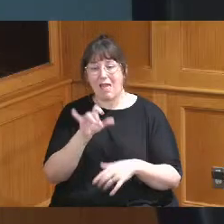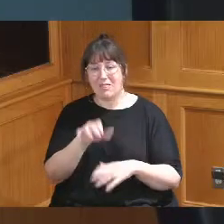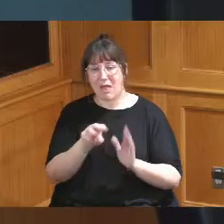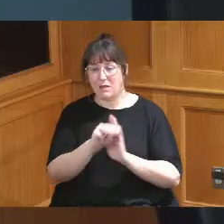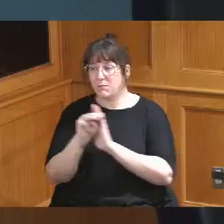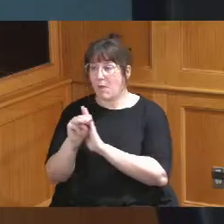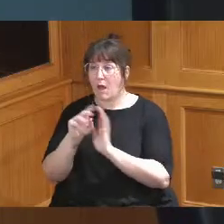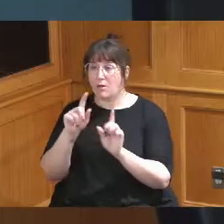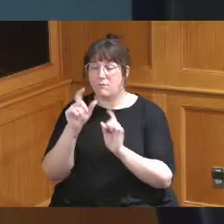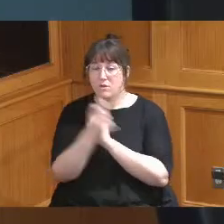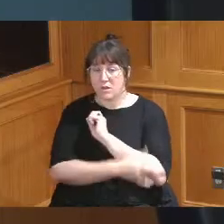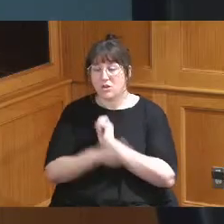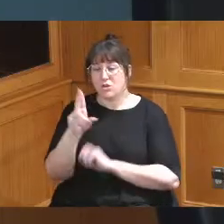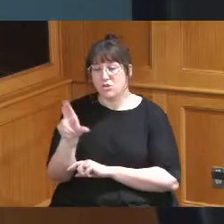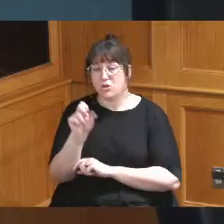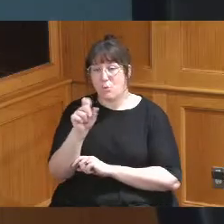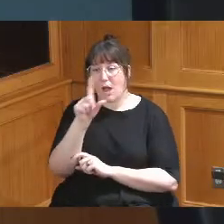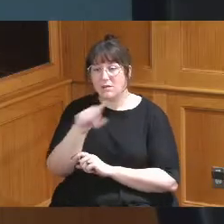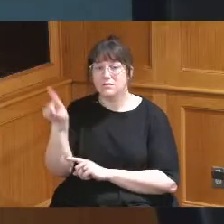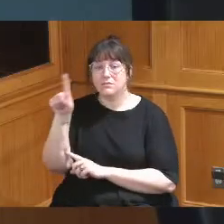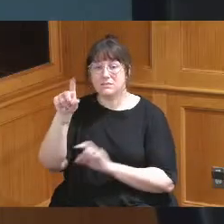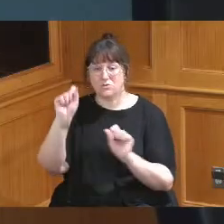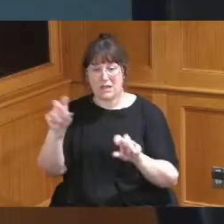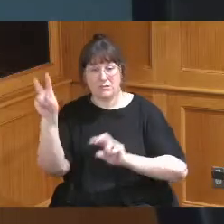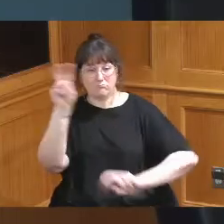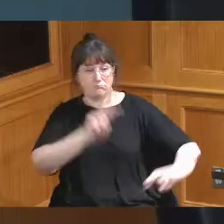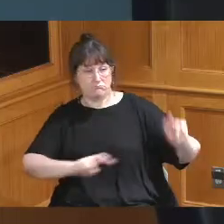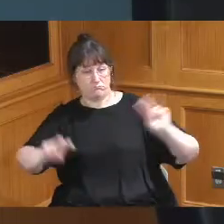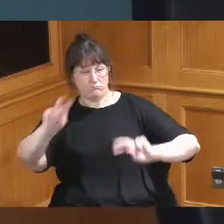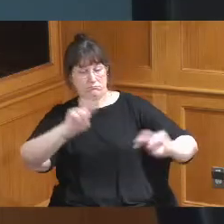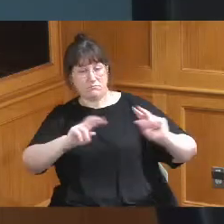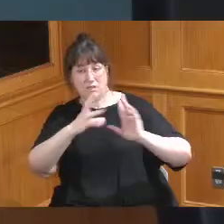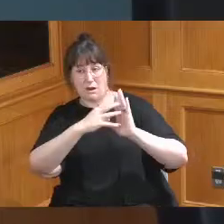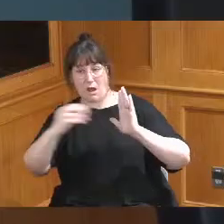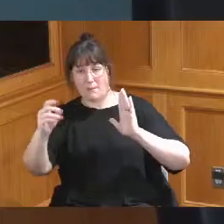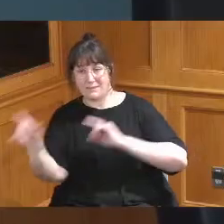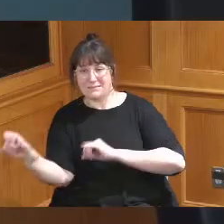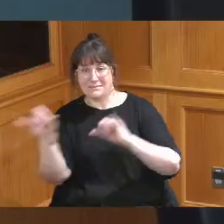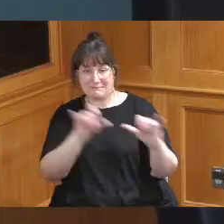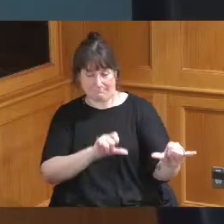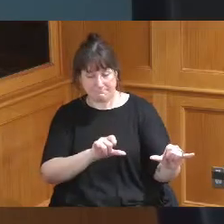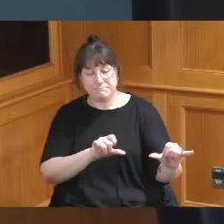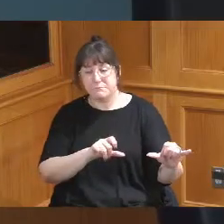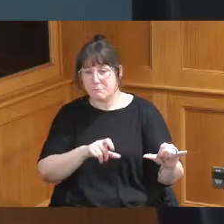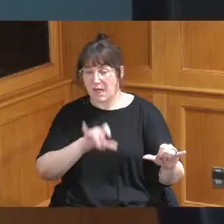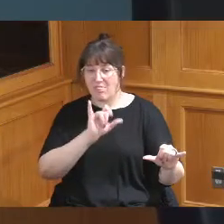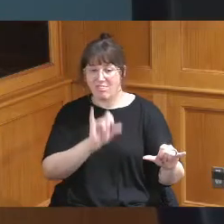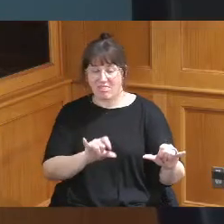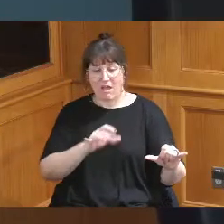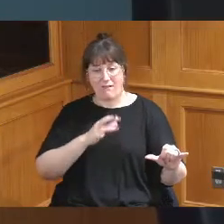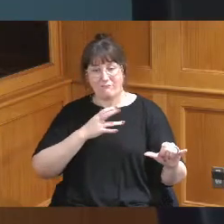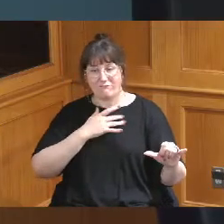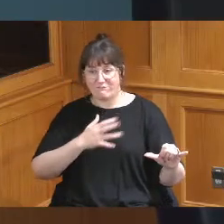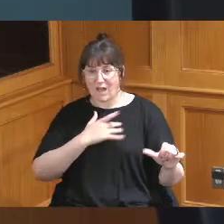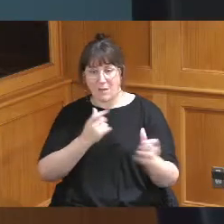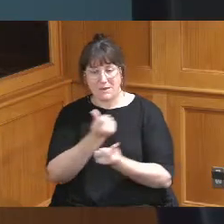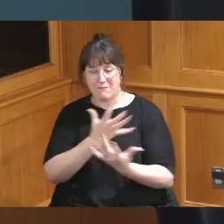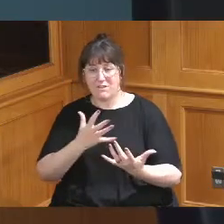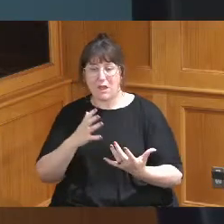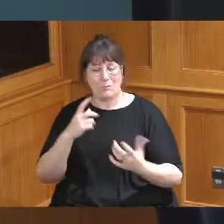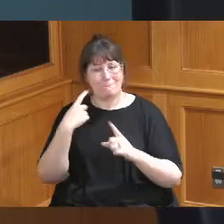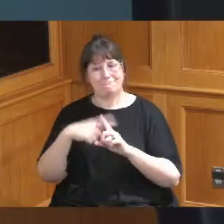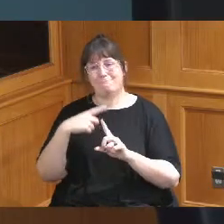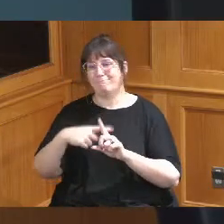the country. And so it was exciting to be up there, and it was just a very positive vibe, and they were very gracious in having us there.